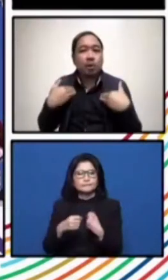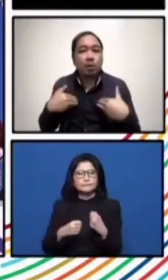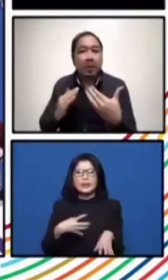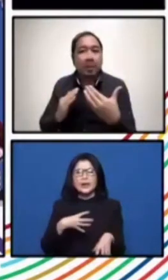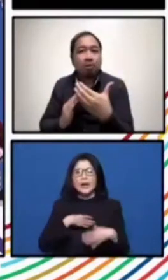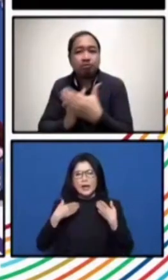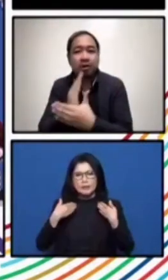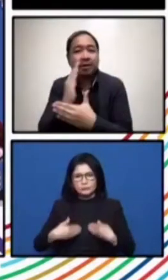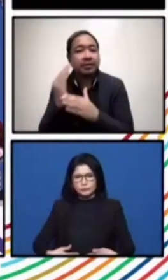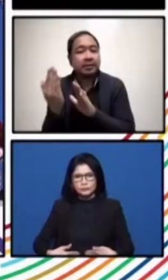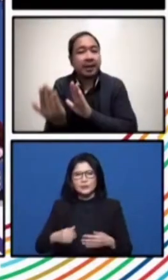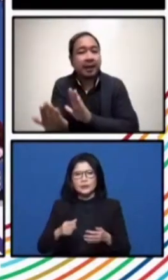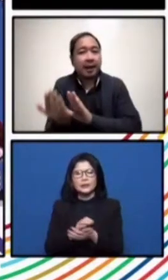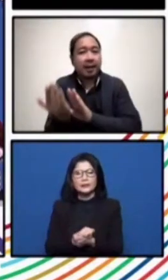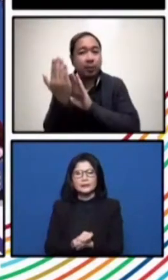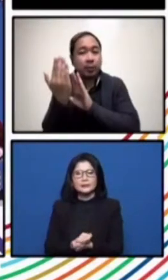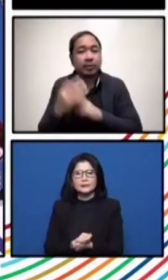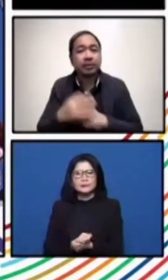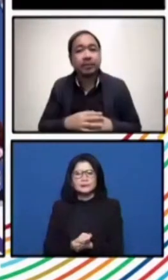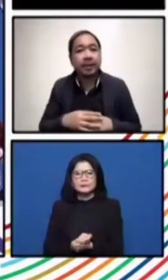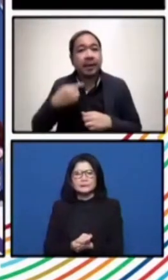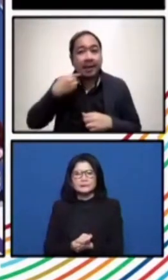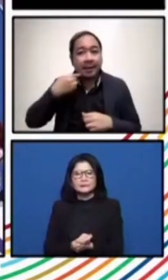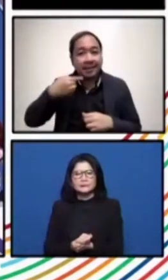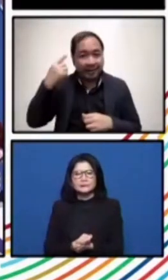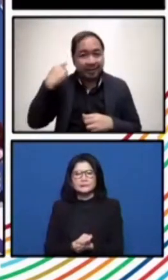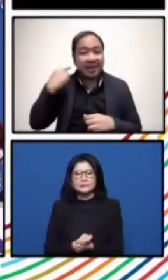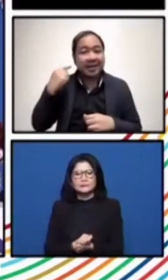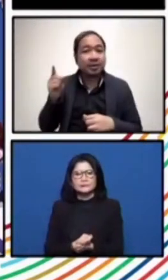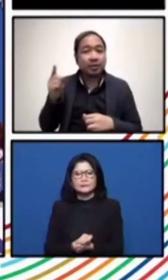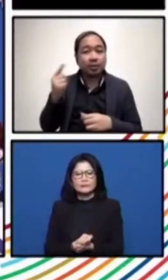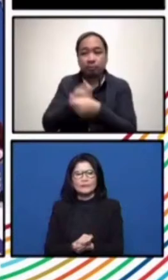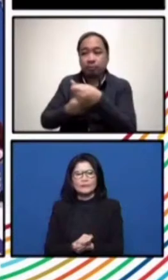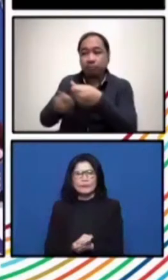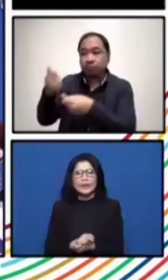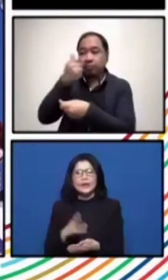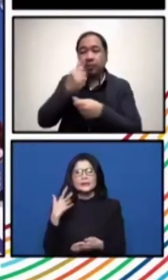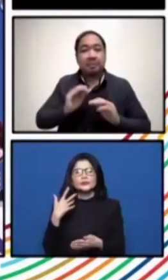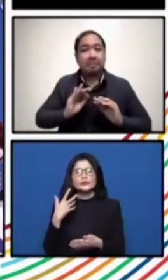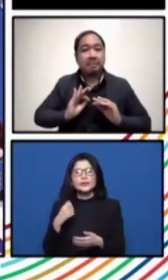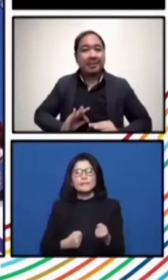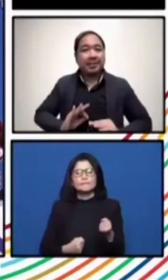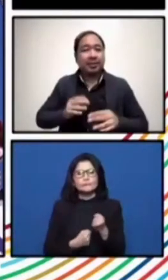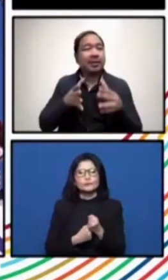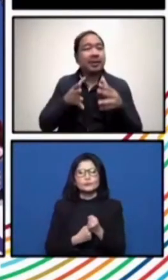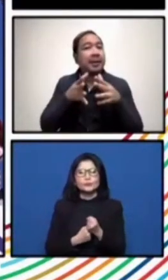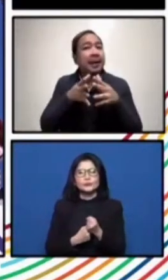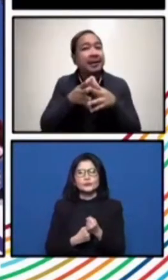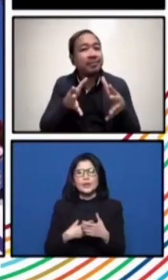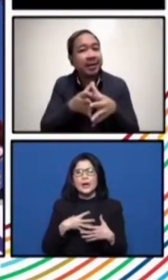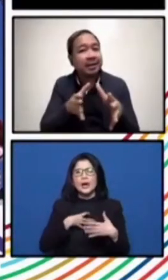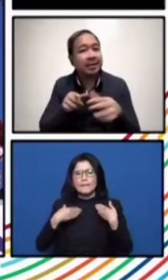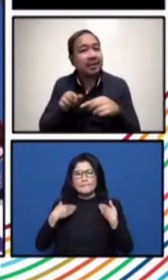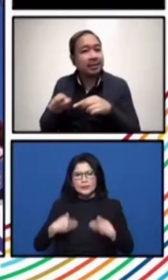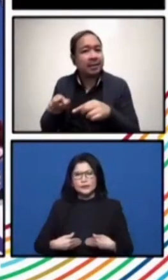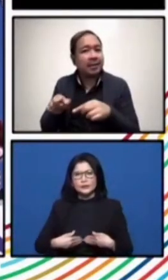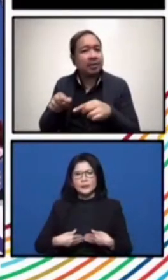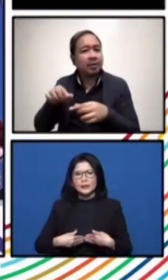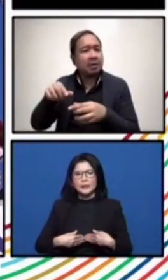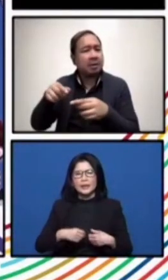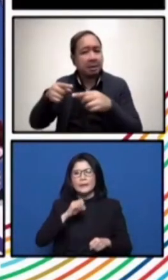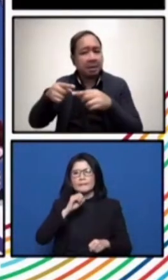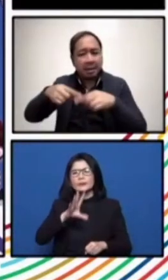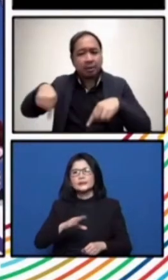also we heard uh when the minister mentioned about this kampung tangu or